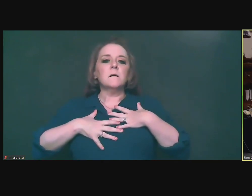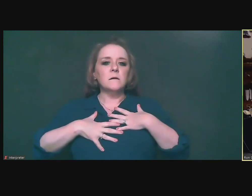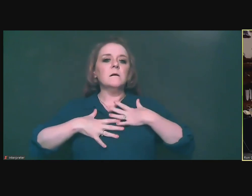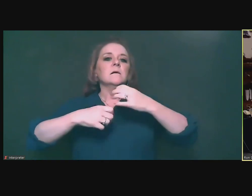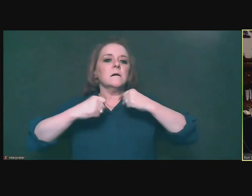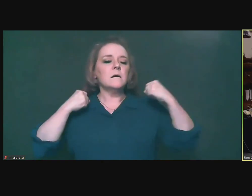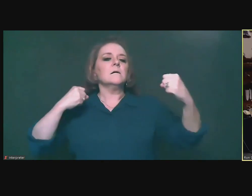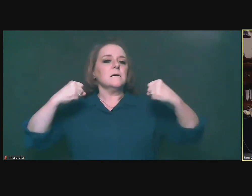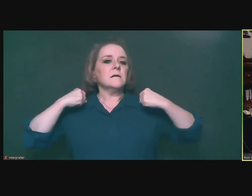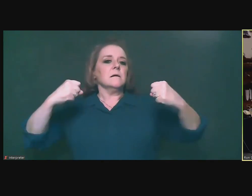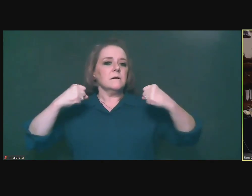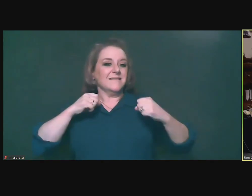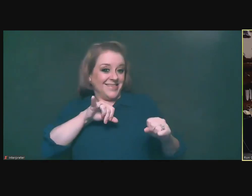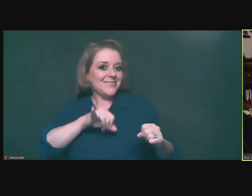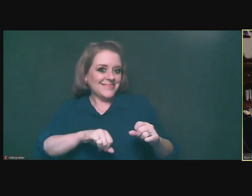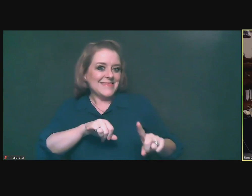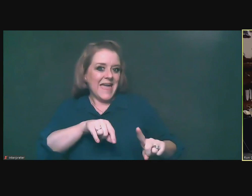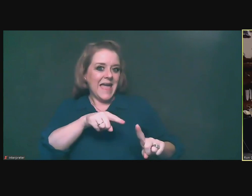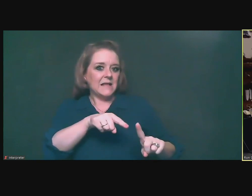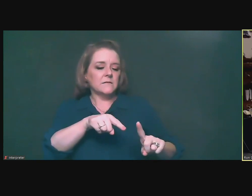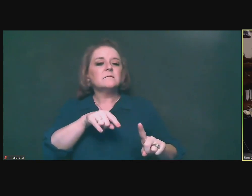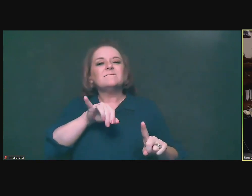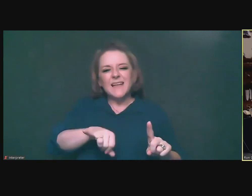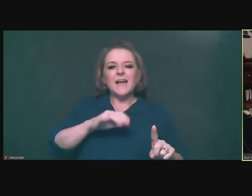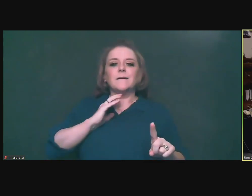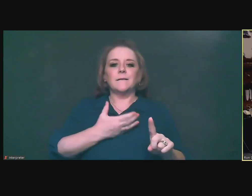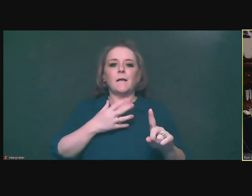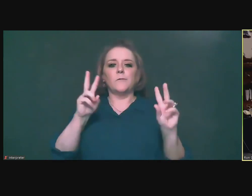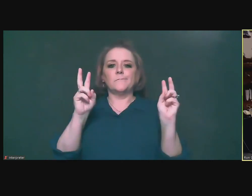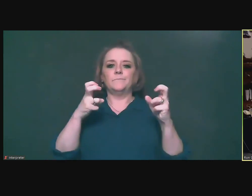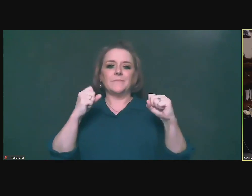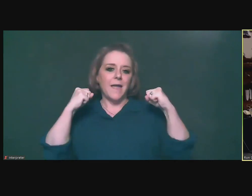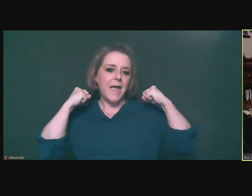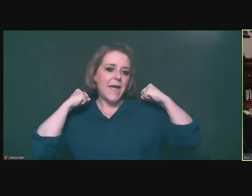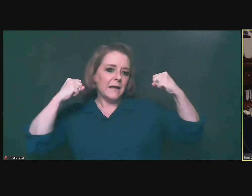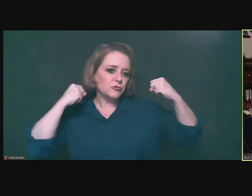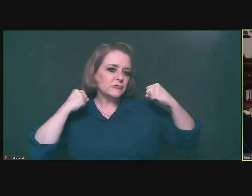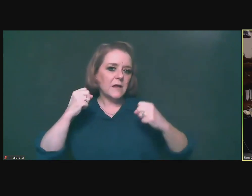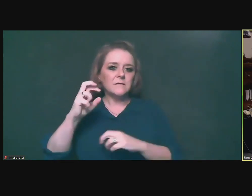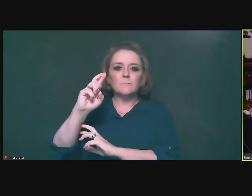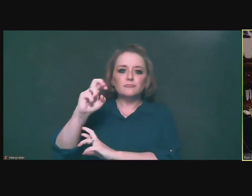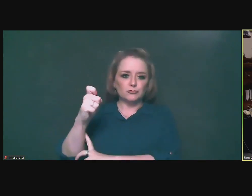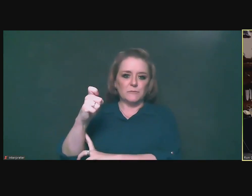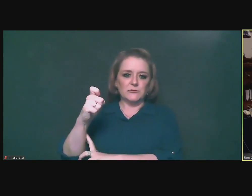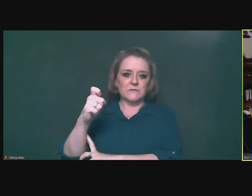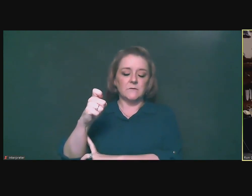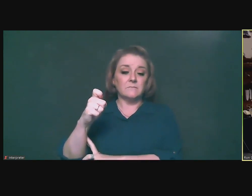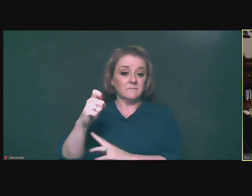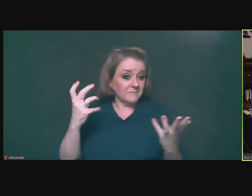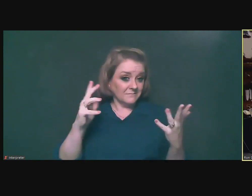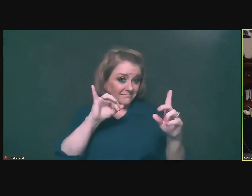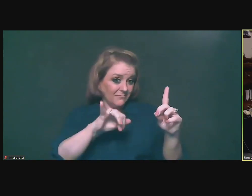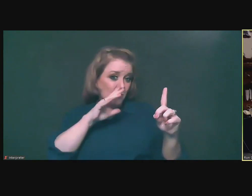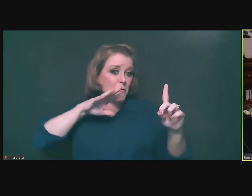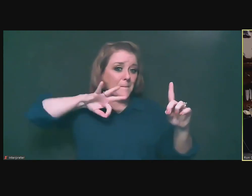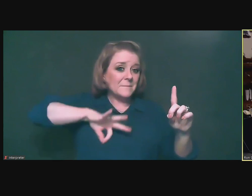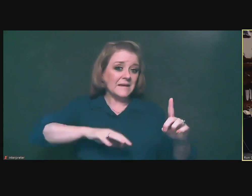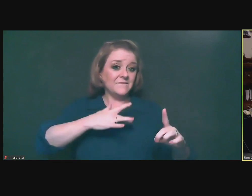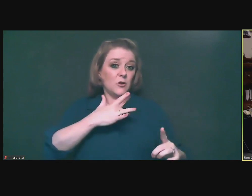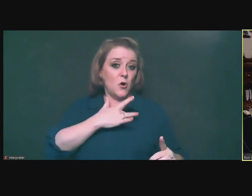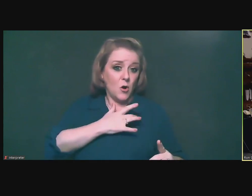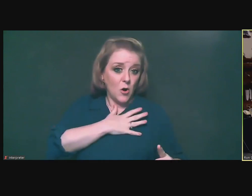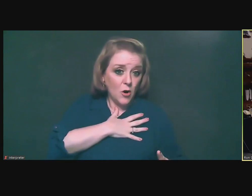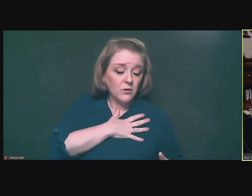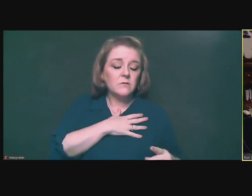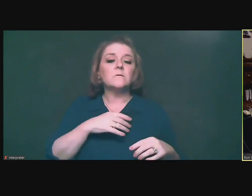We call that the exercise prescription. It's good for your heart. It's good for your stress. It lowers your